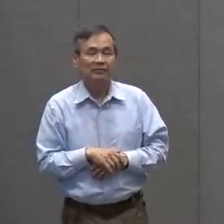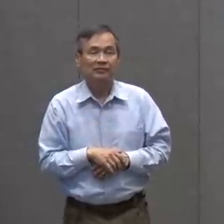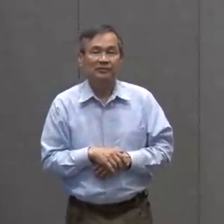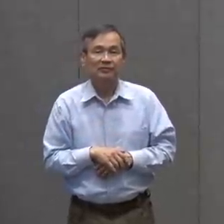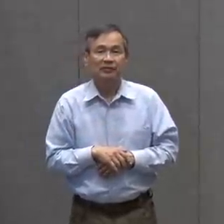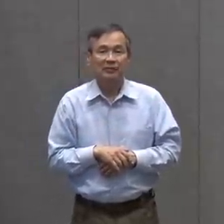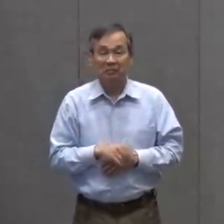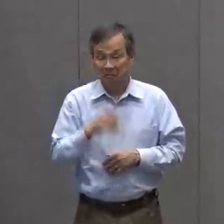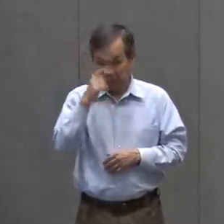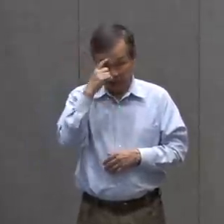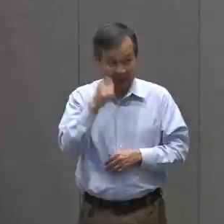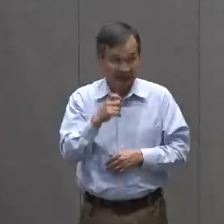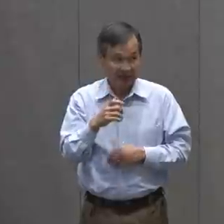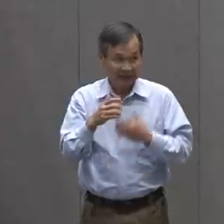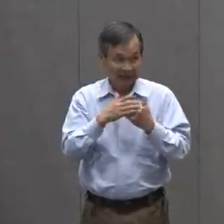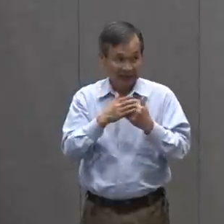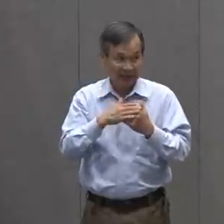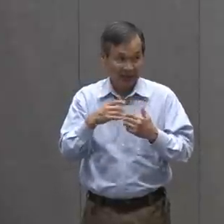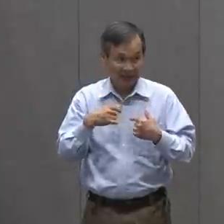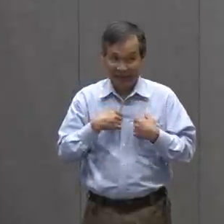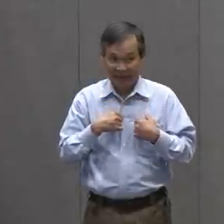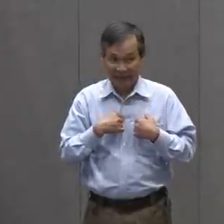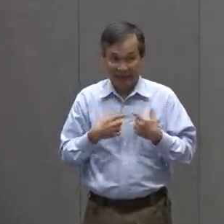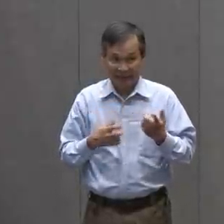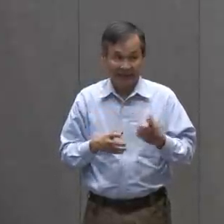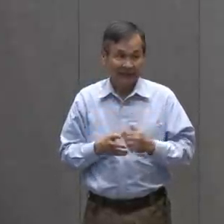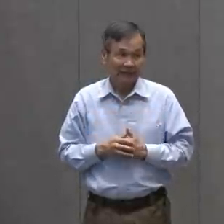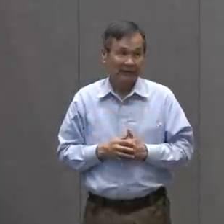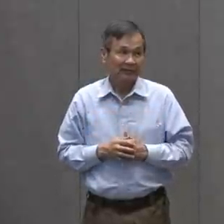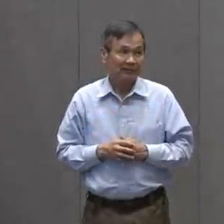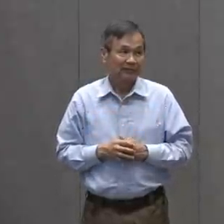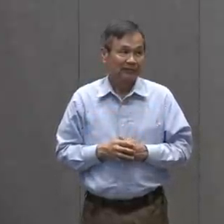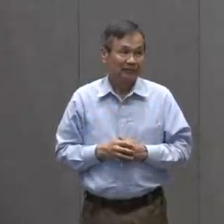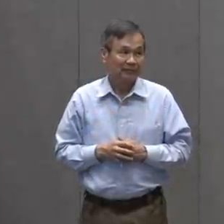is right next to